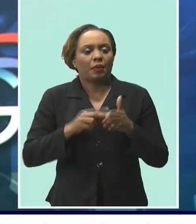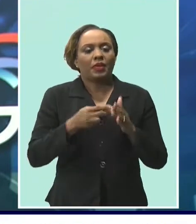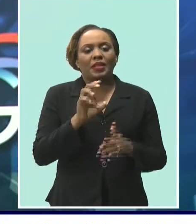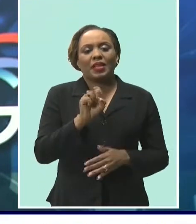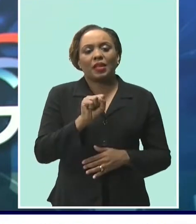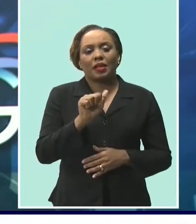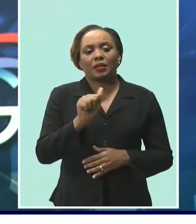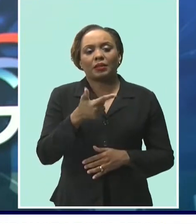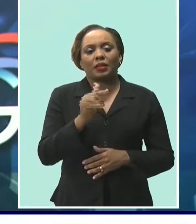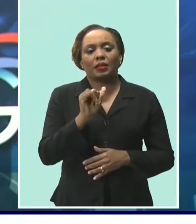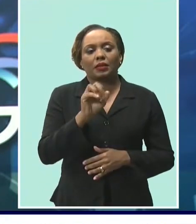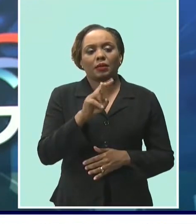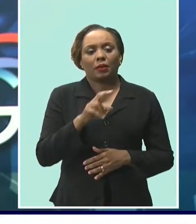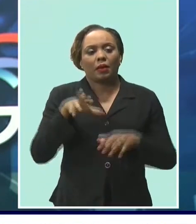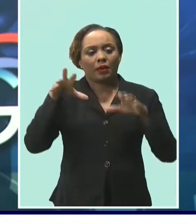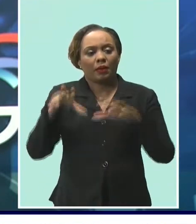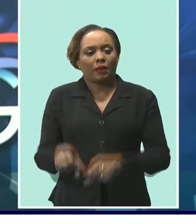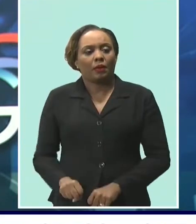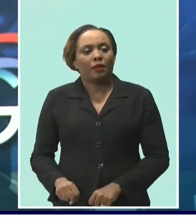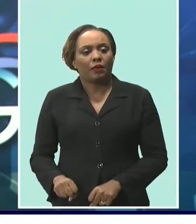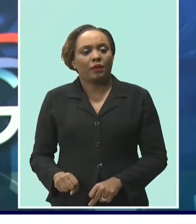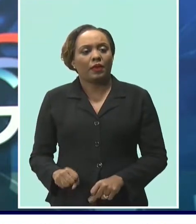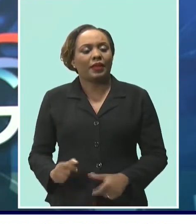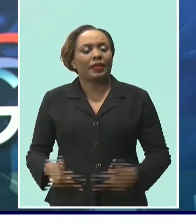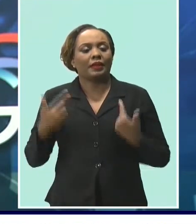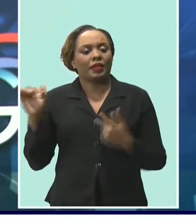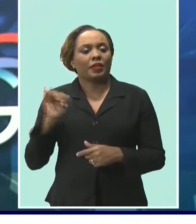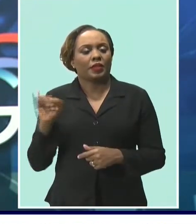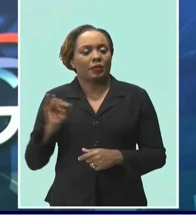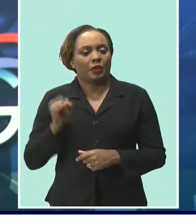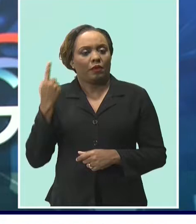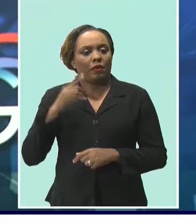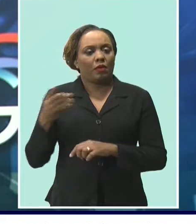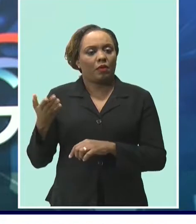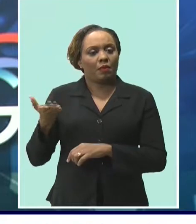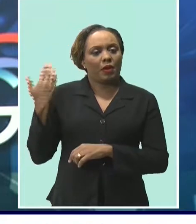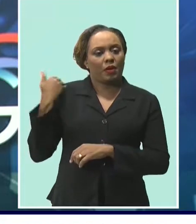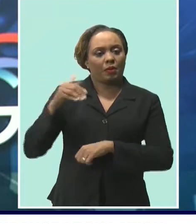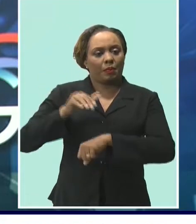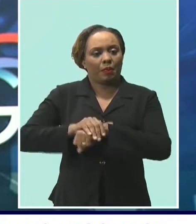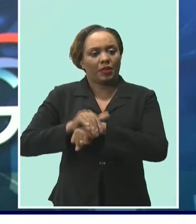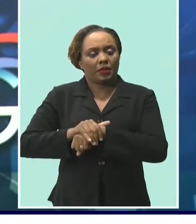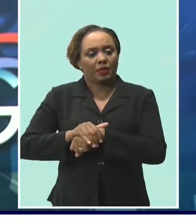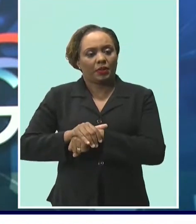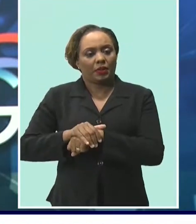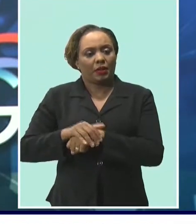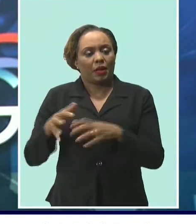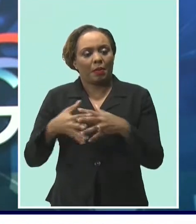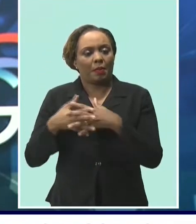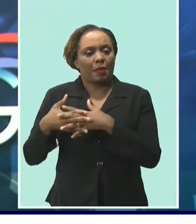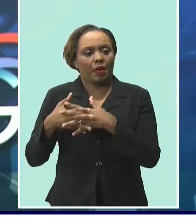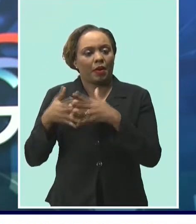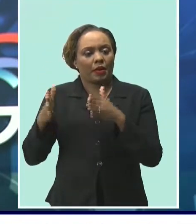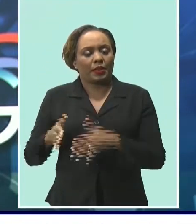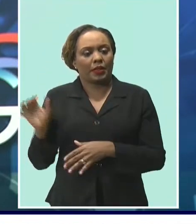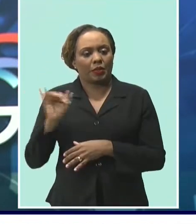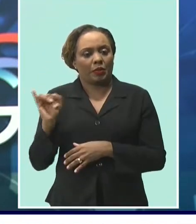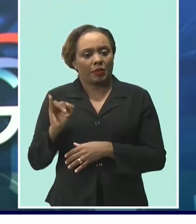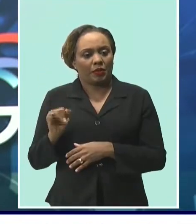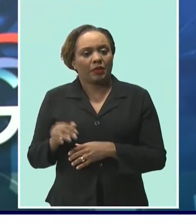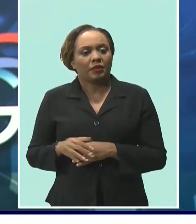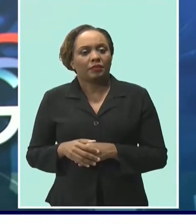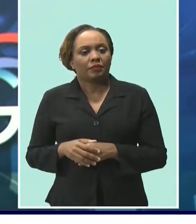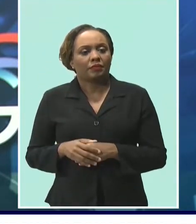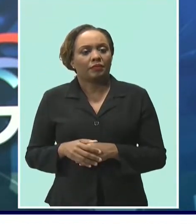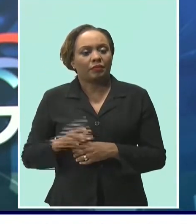pension plans of 68 former employees of the former British American insurance company Barbados Limited. The previous government had made an obligation